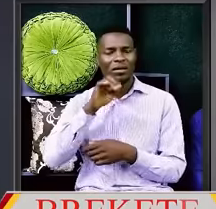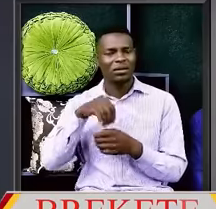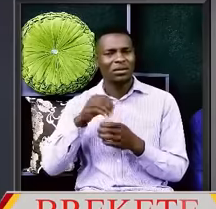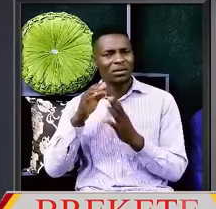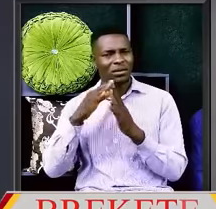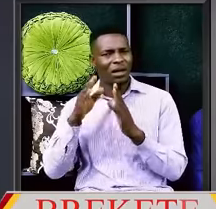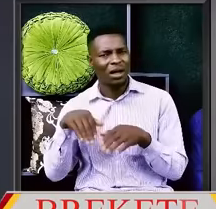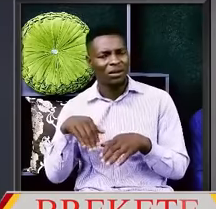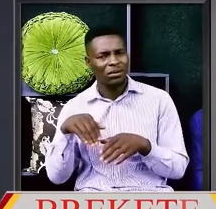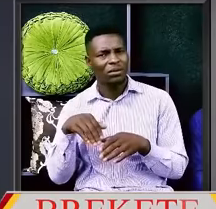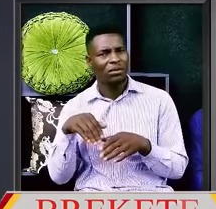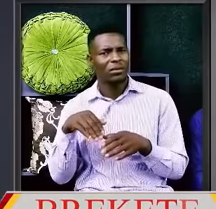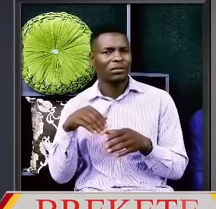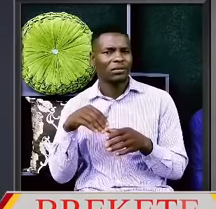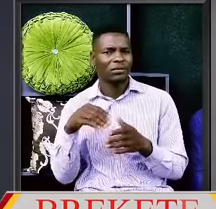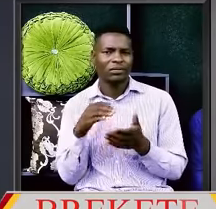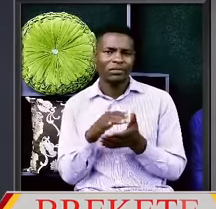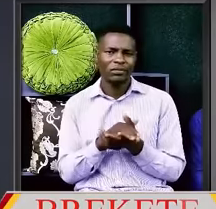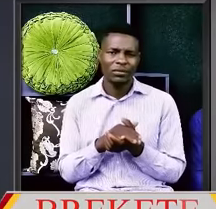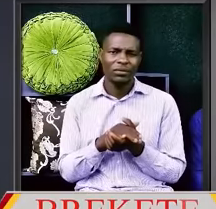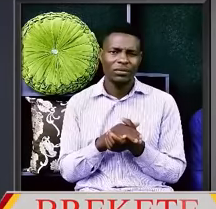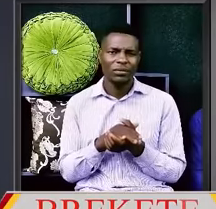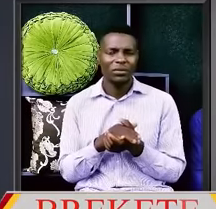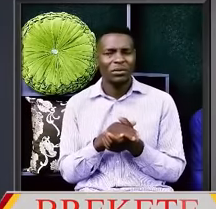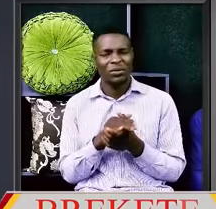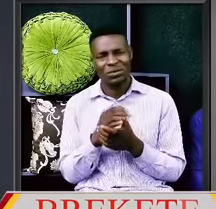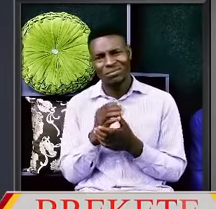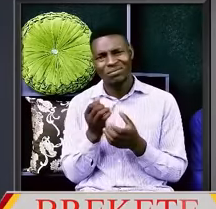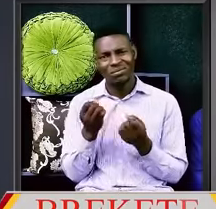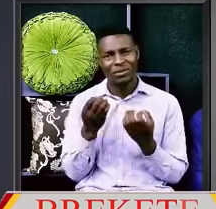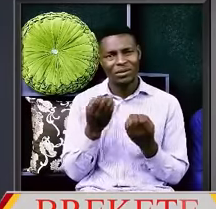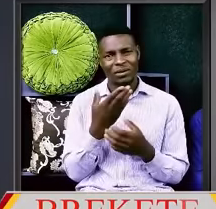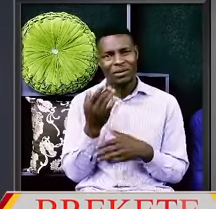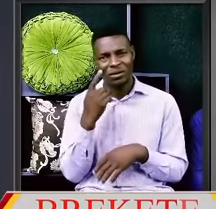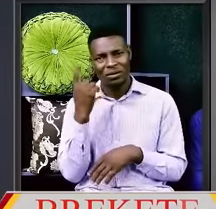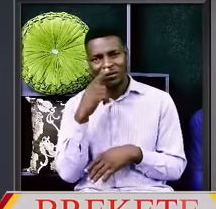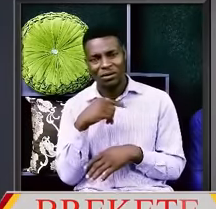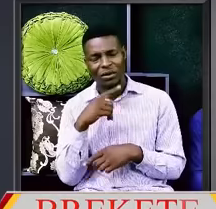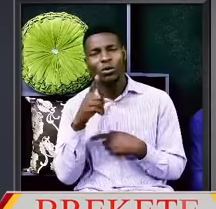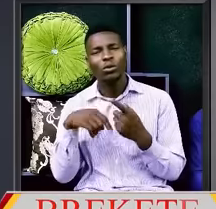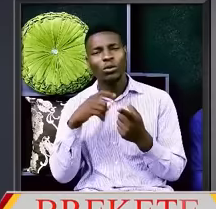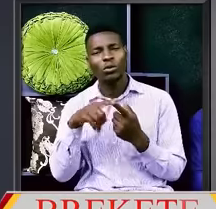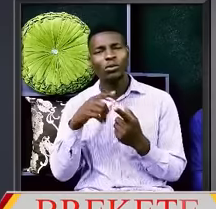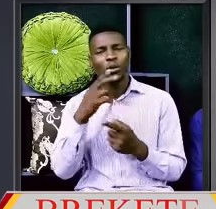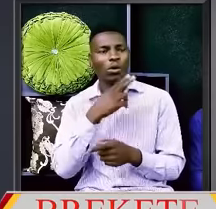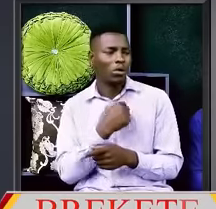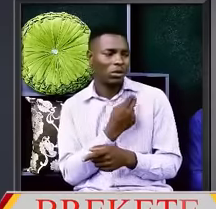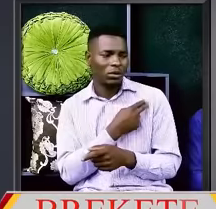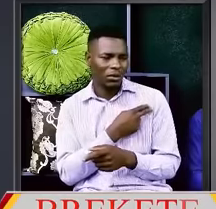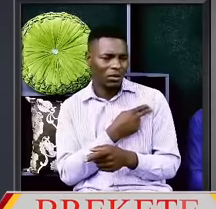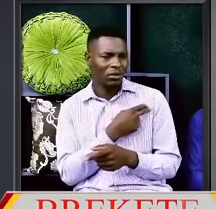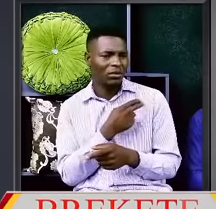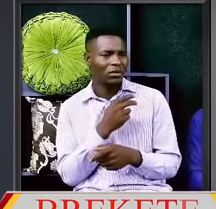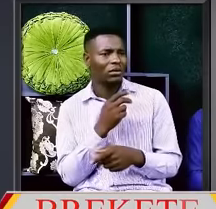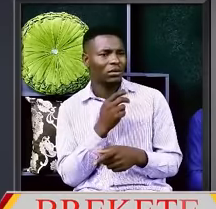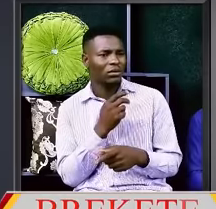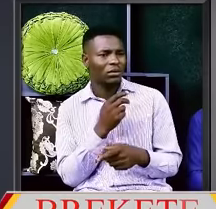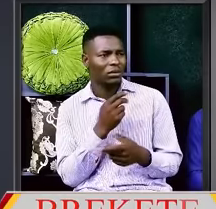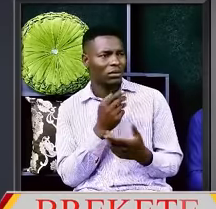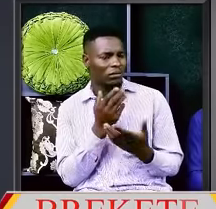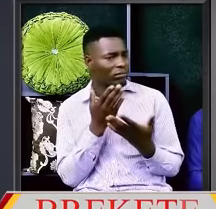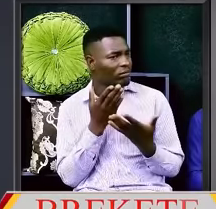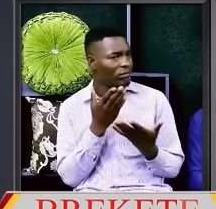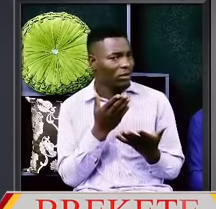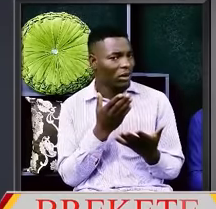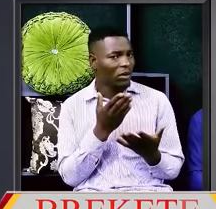is sick, the person is sick. When I go hospital, when I reach there, the person not there. And they make Baba